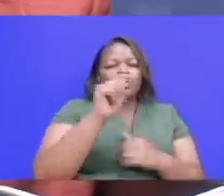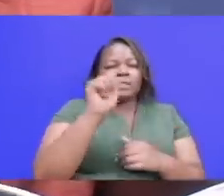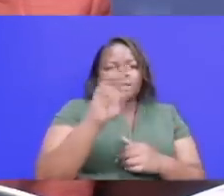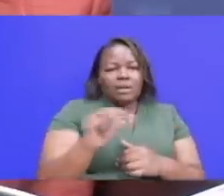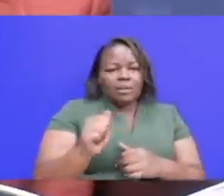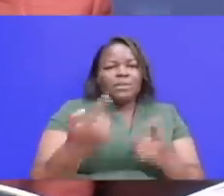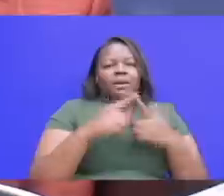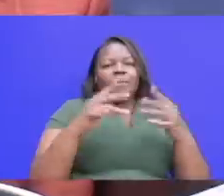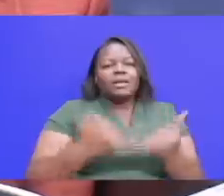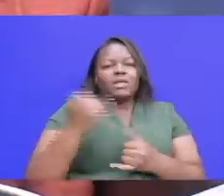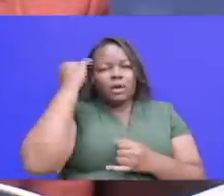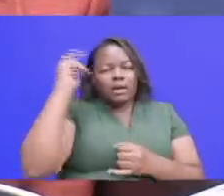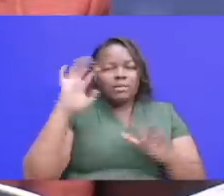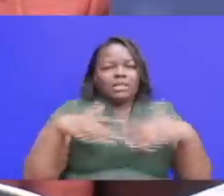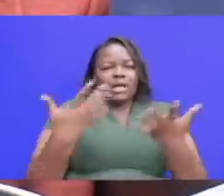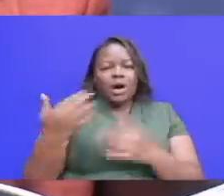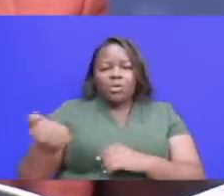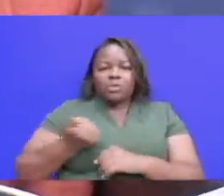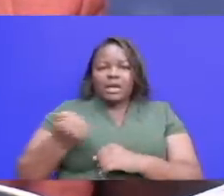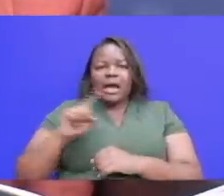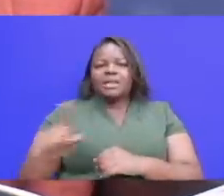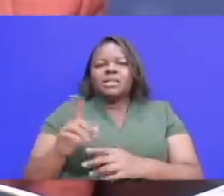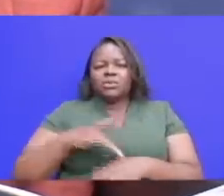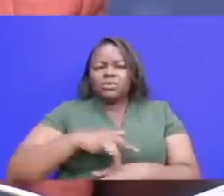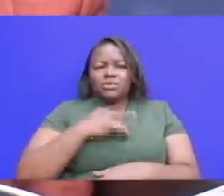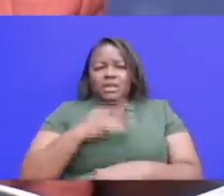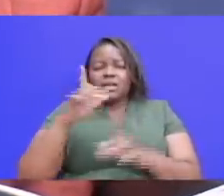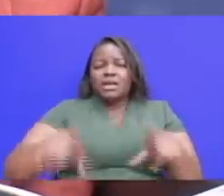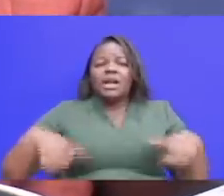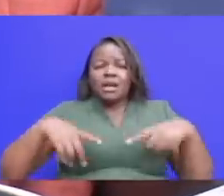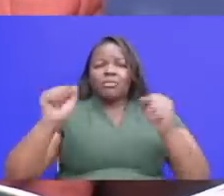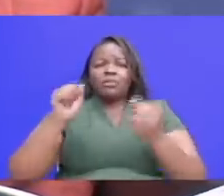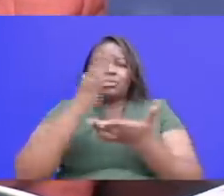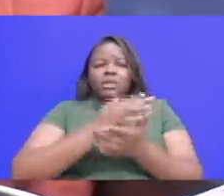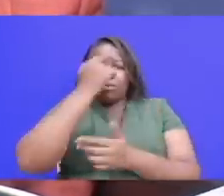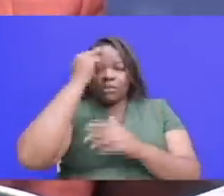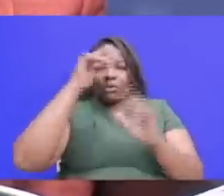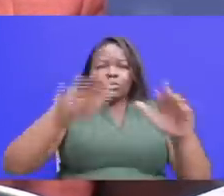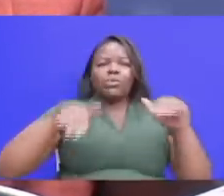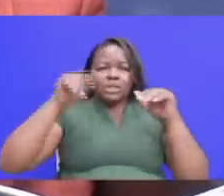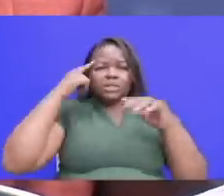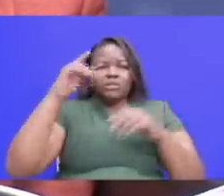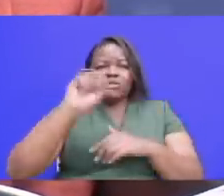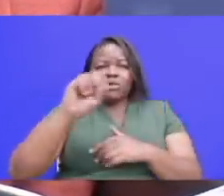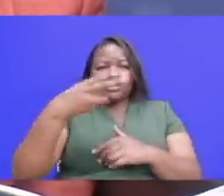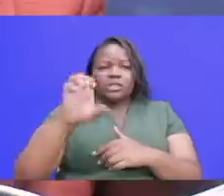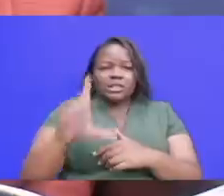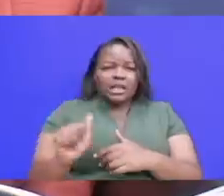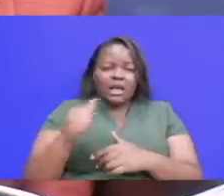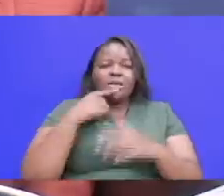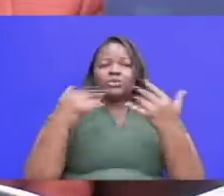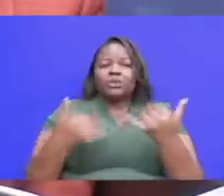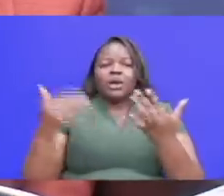can imagine how Tamar was feeling. Her life had to stop for some time because she has to wait for Shelah to come. Which again,